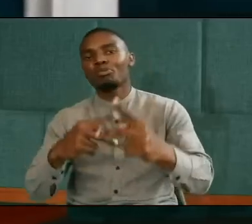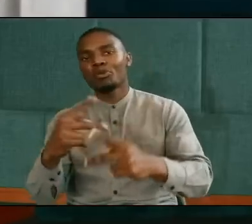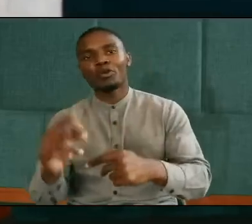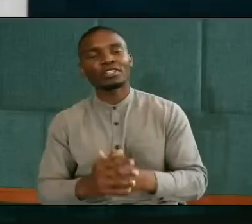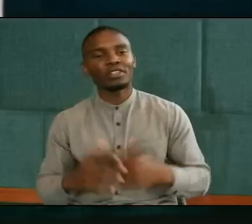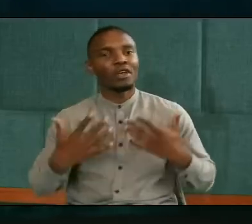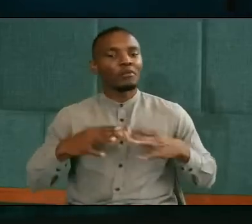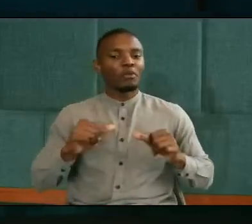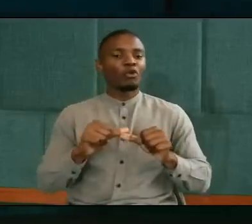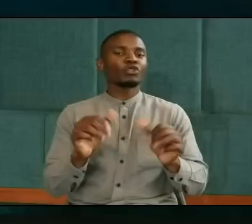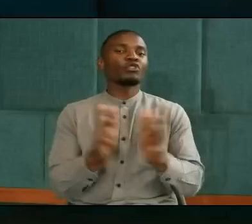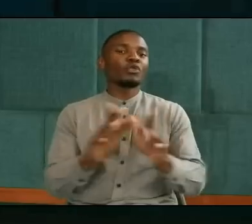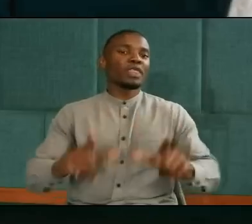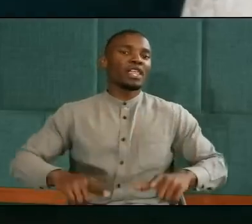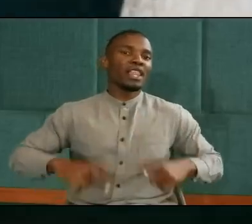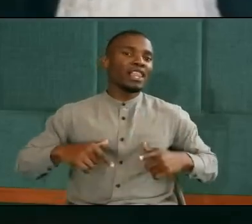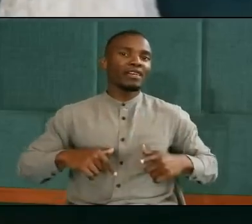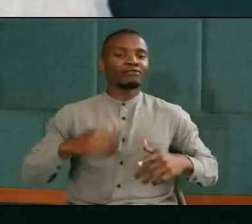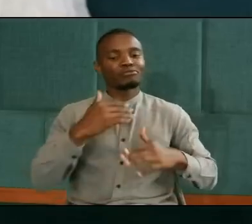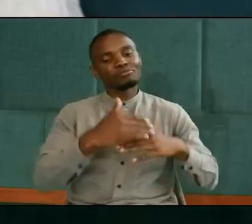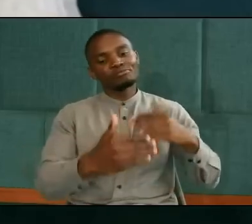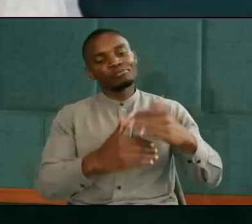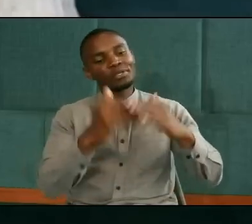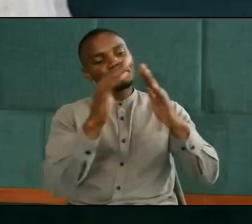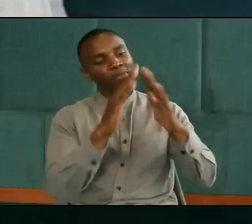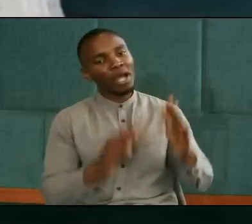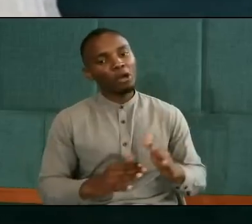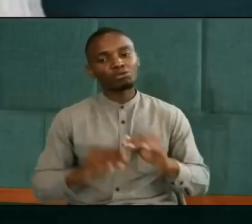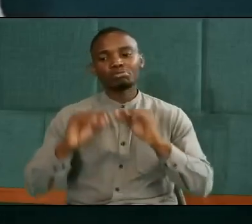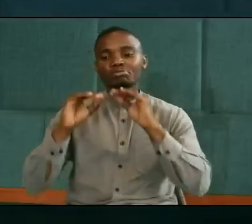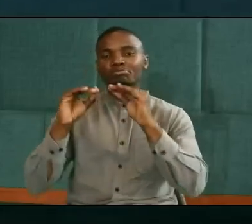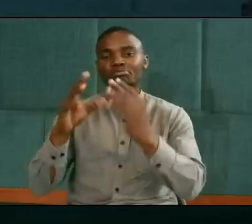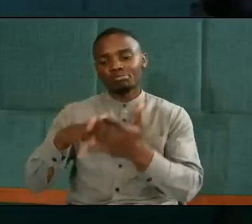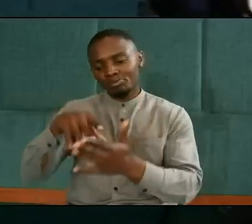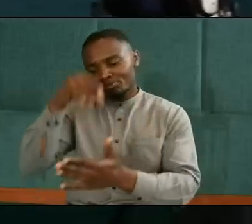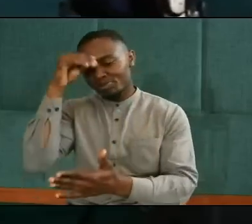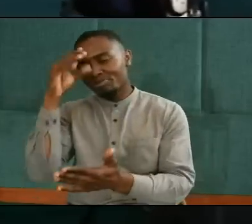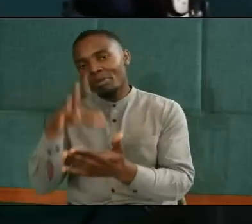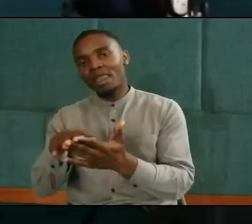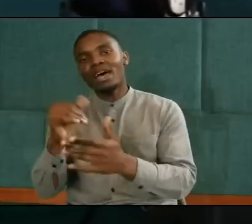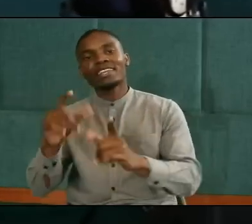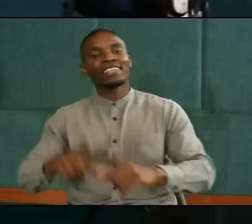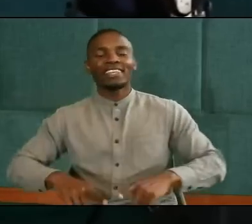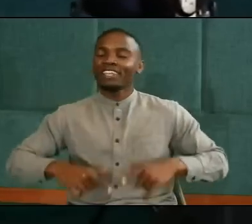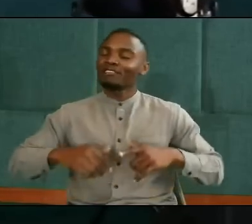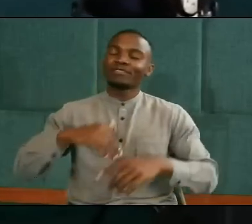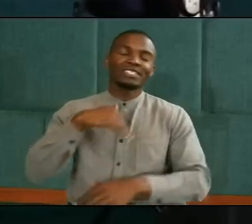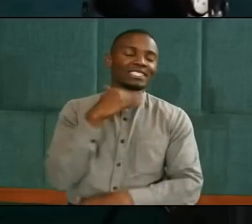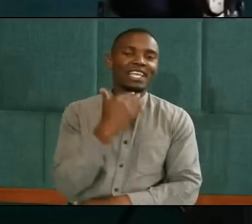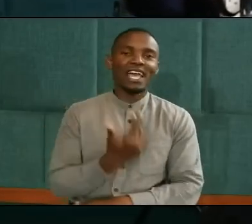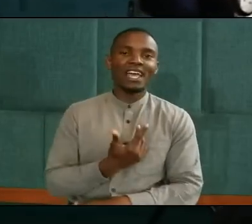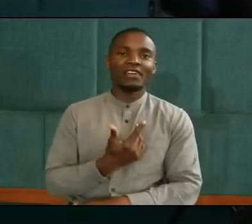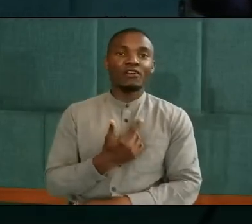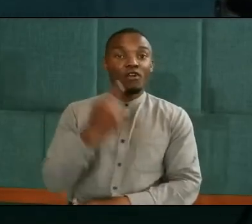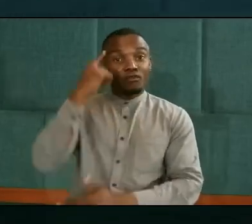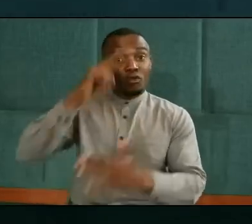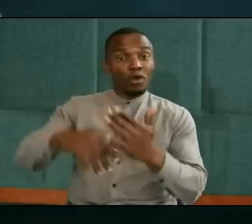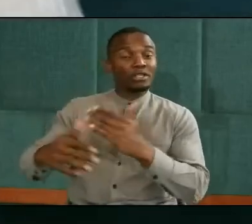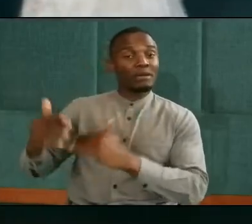continue with their life, building their houses, educating themselves, you know, live and die and life for the last